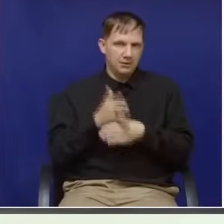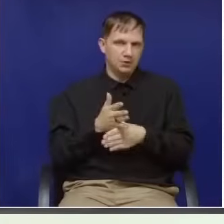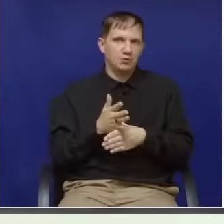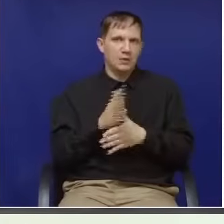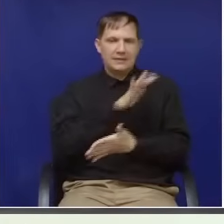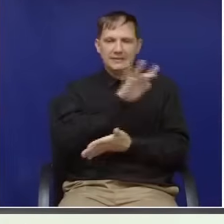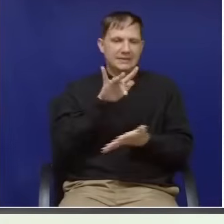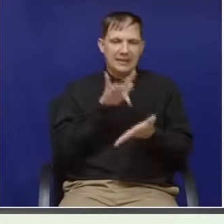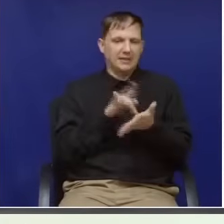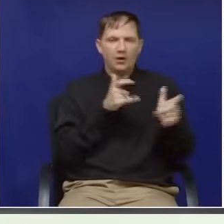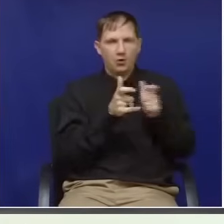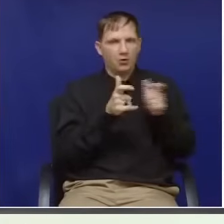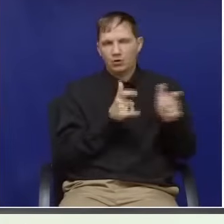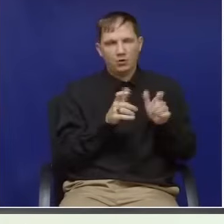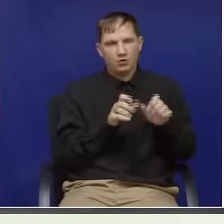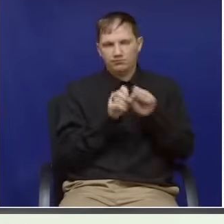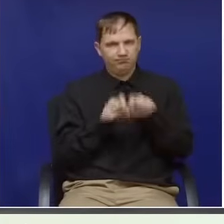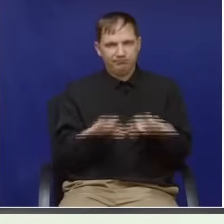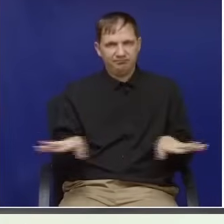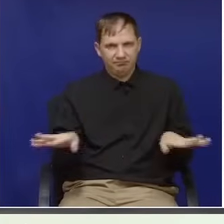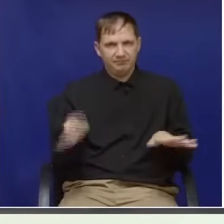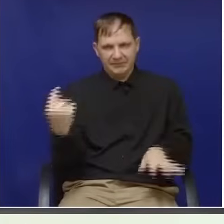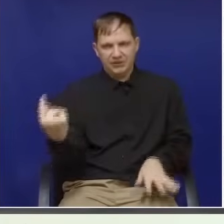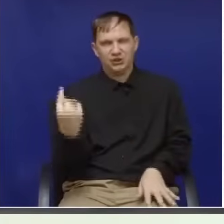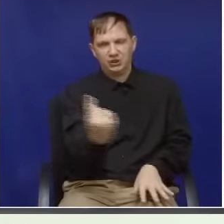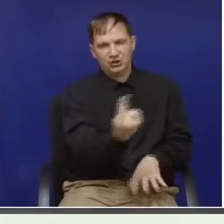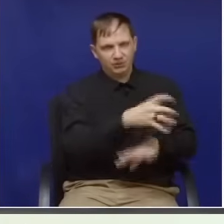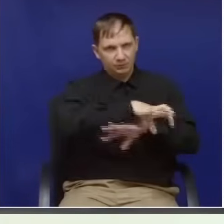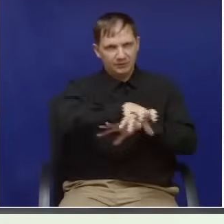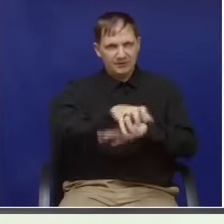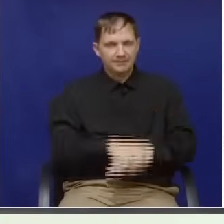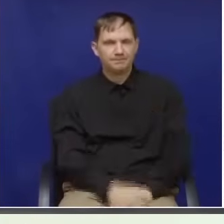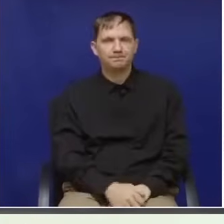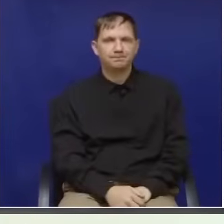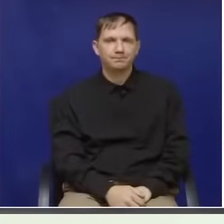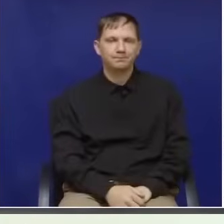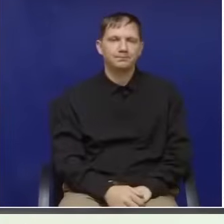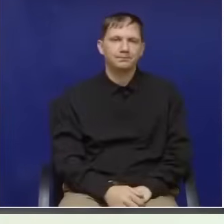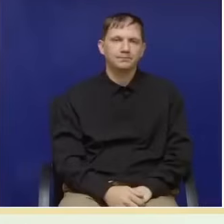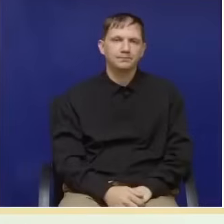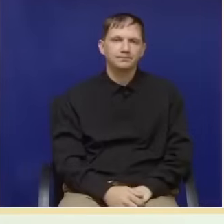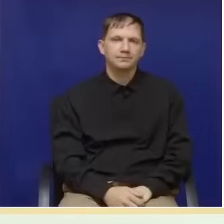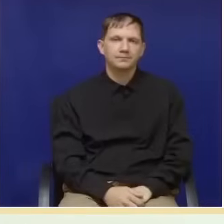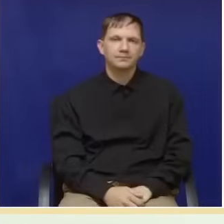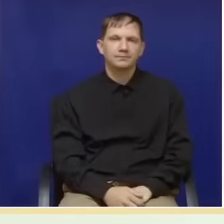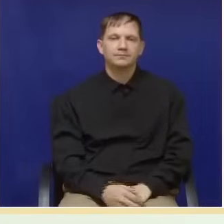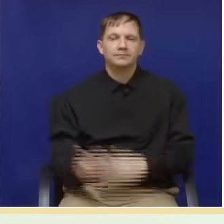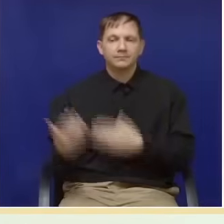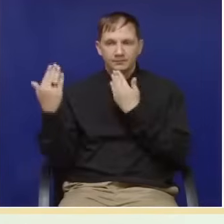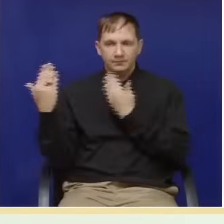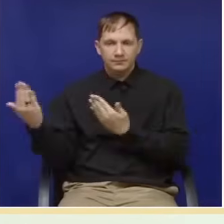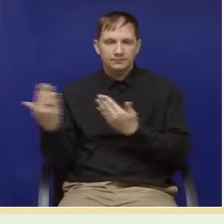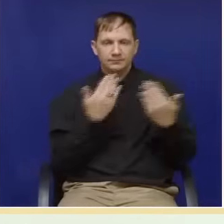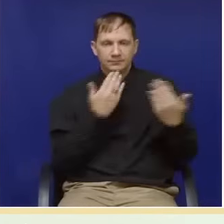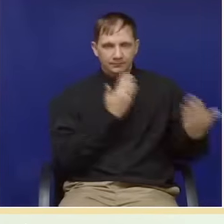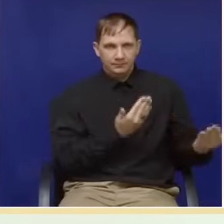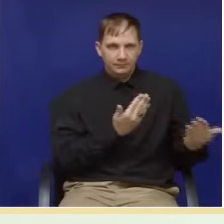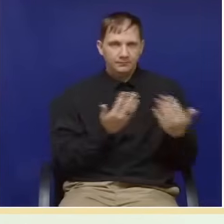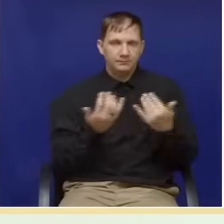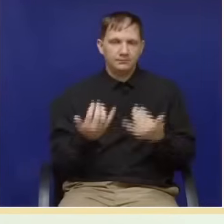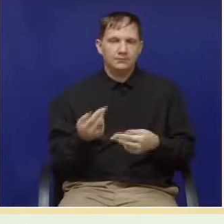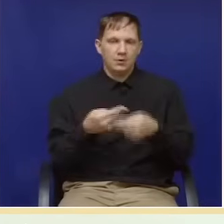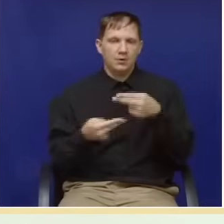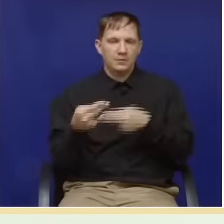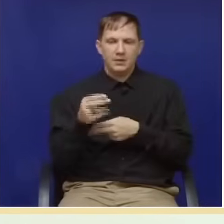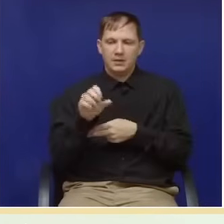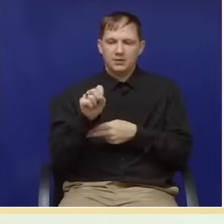ease of services to the stations. Thank you, Chairperson. Thank you, Deputy Minister. Honourable Shongwe,